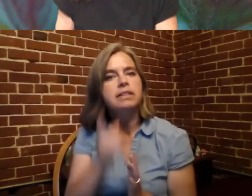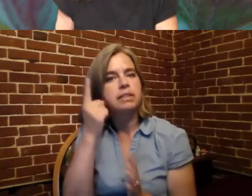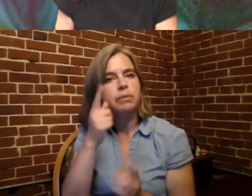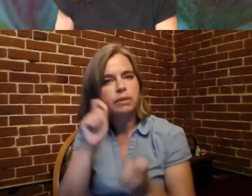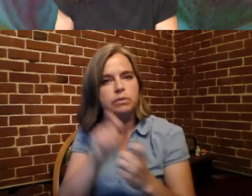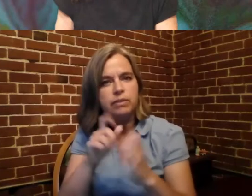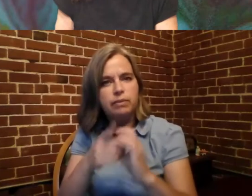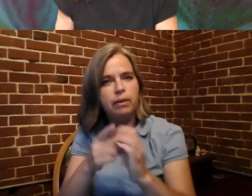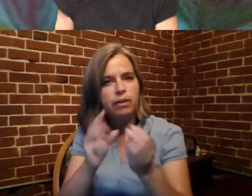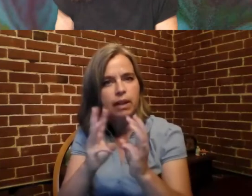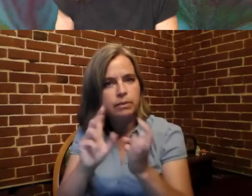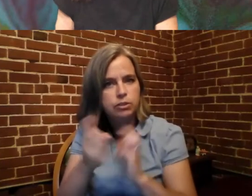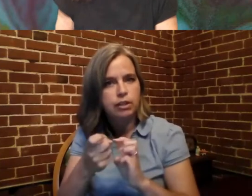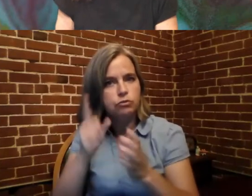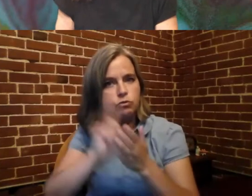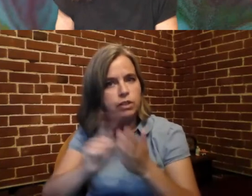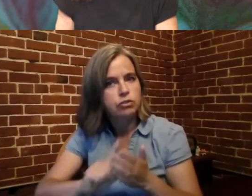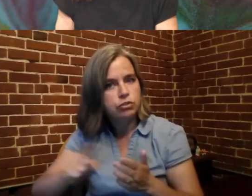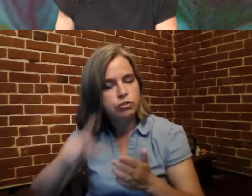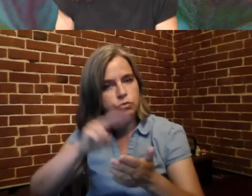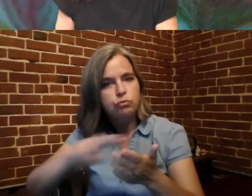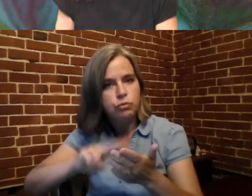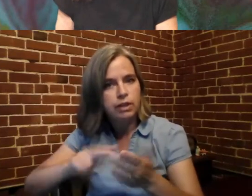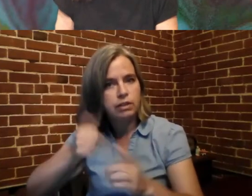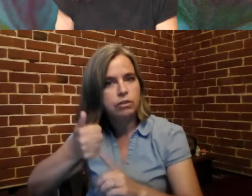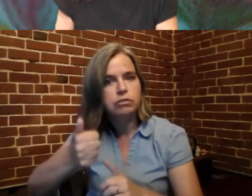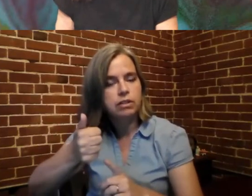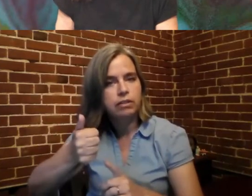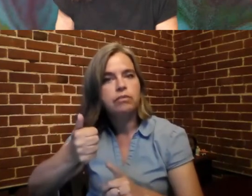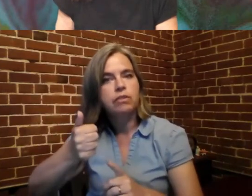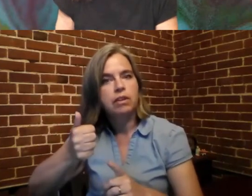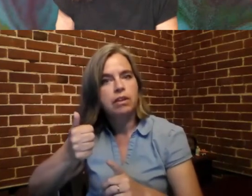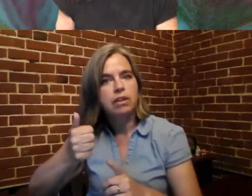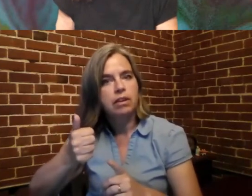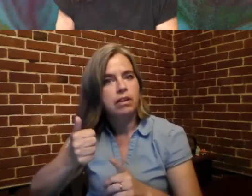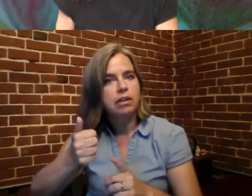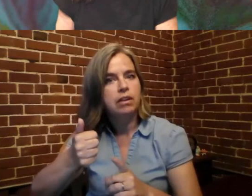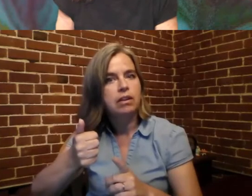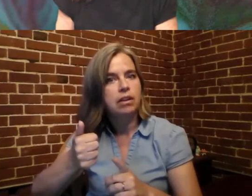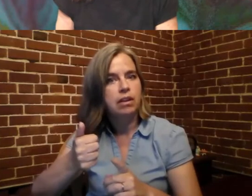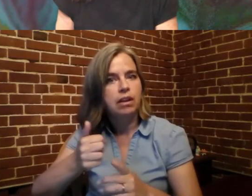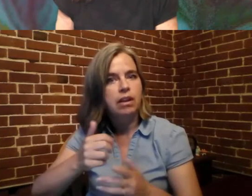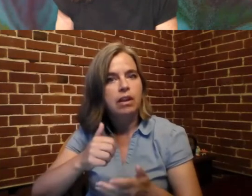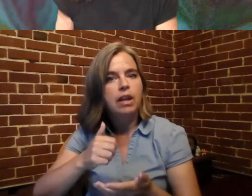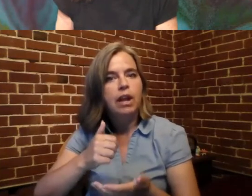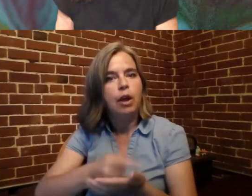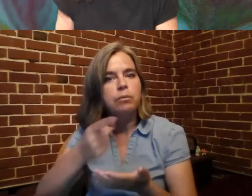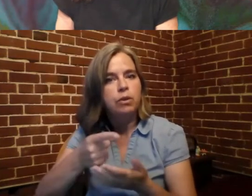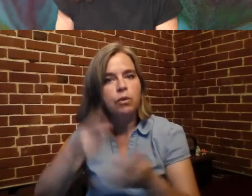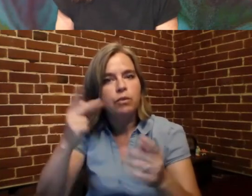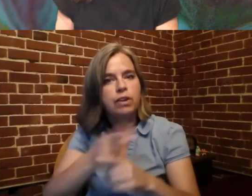of the climate change research that you'd been reading that was like integral to how you shape the narrative of the film?